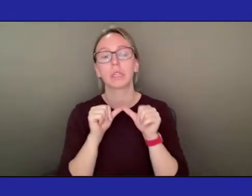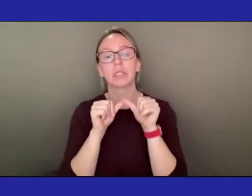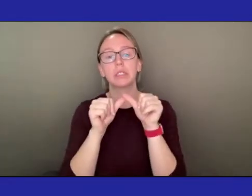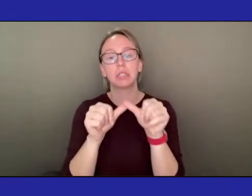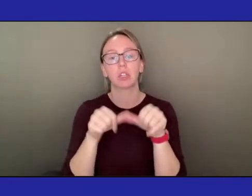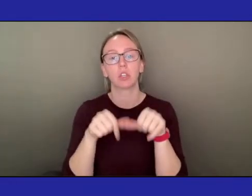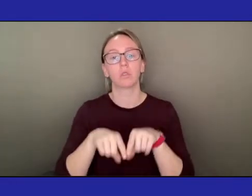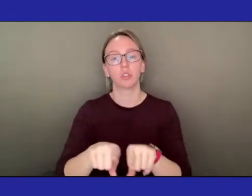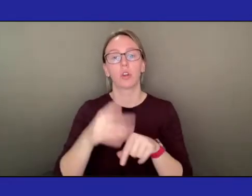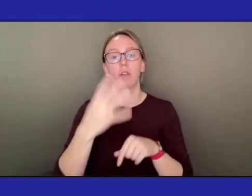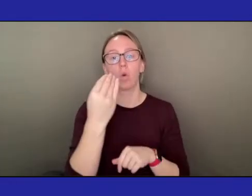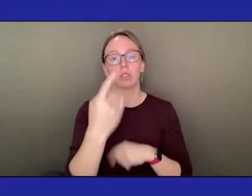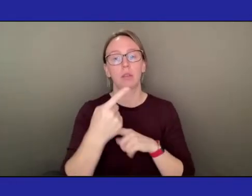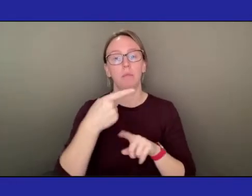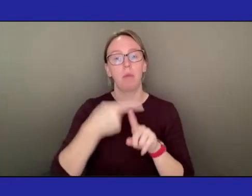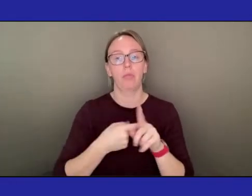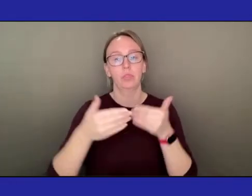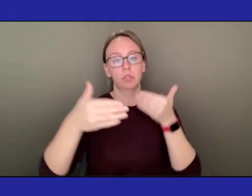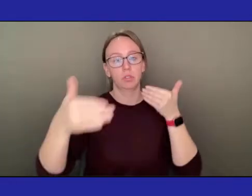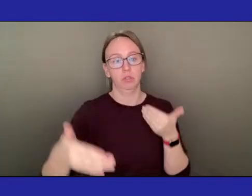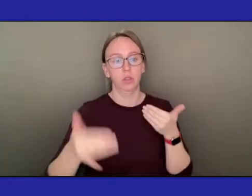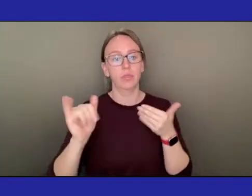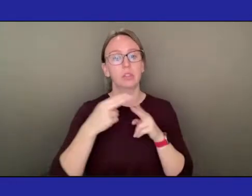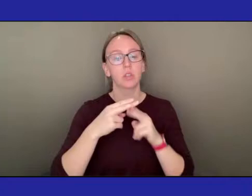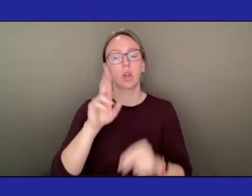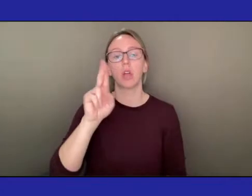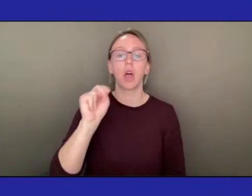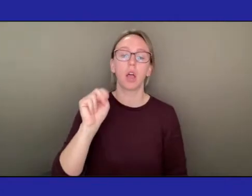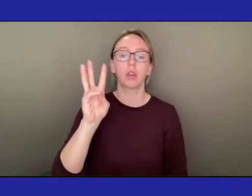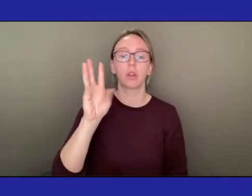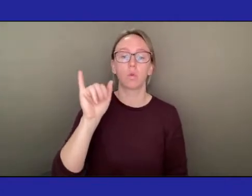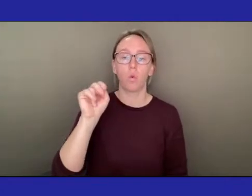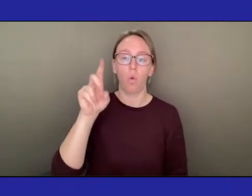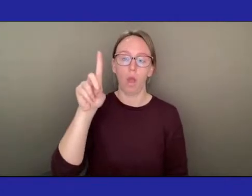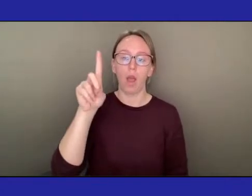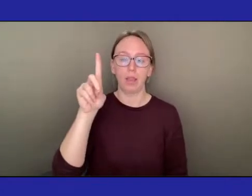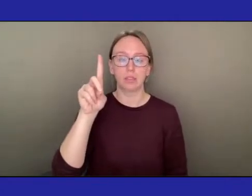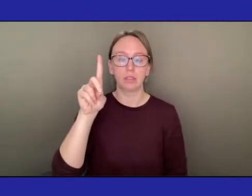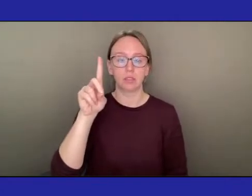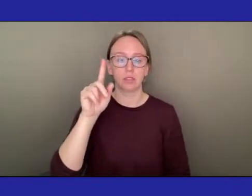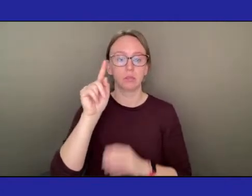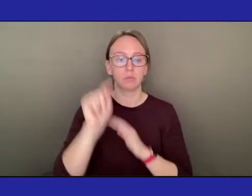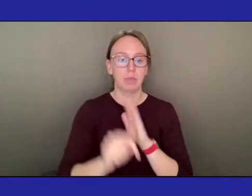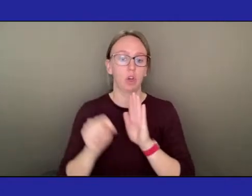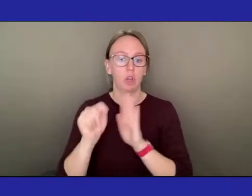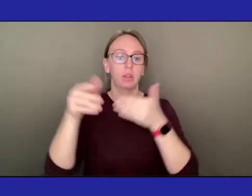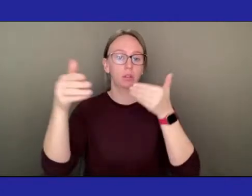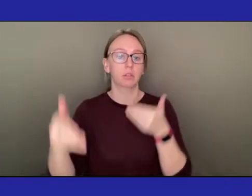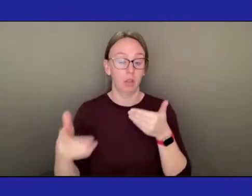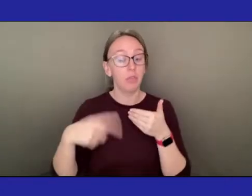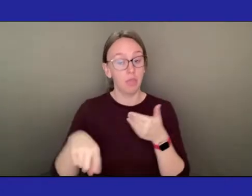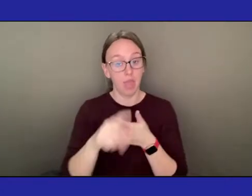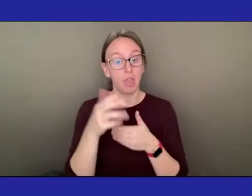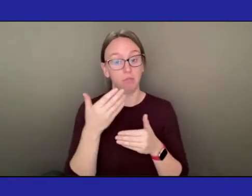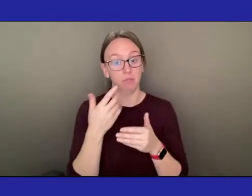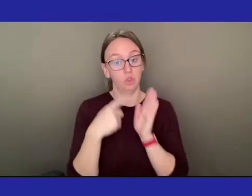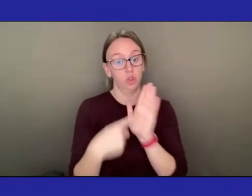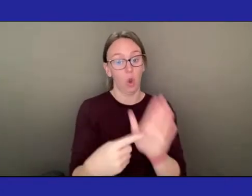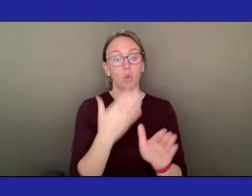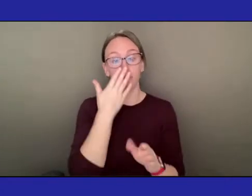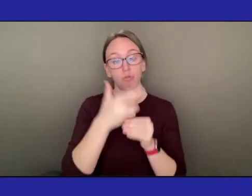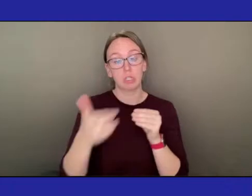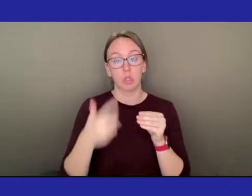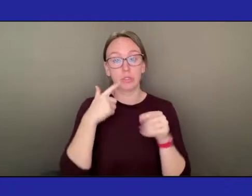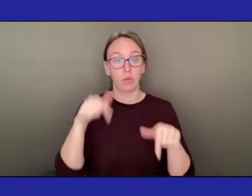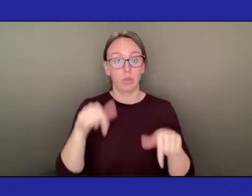14 months, that's the unwind period, are yielding good results for the system. Do we have some